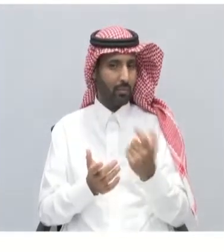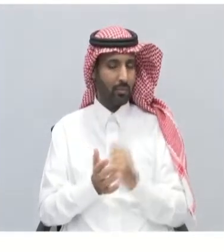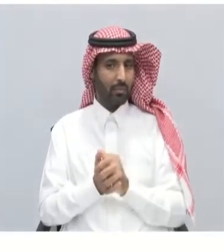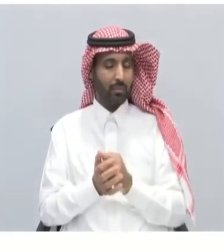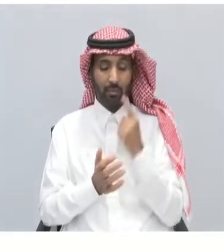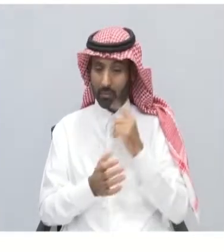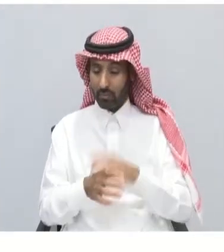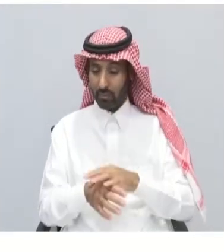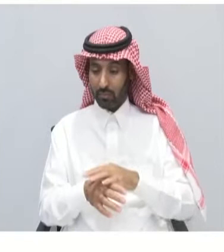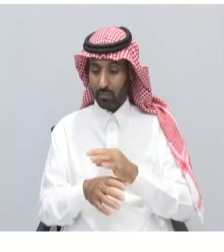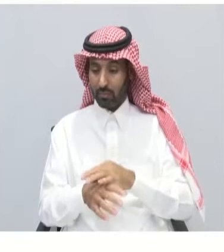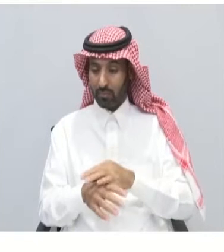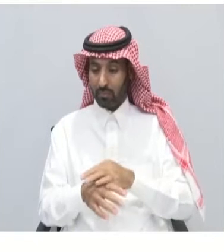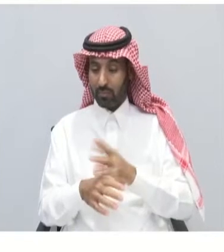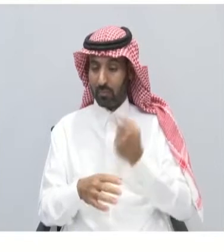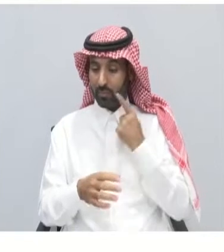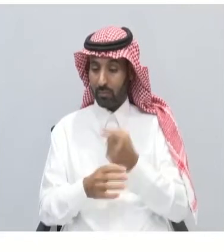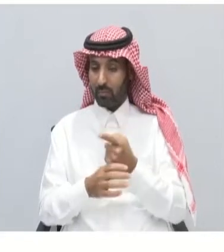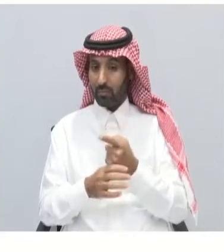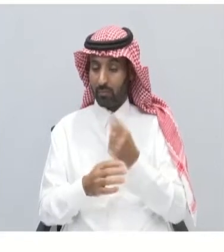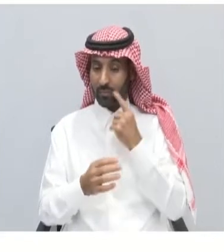the person mean by the word